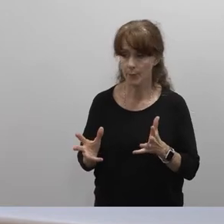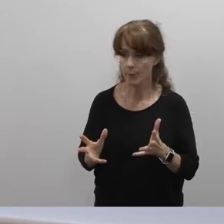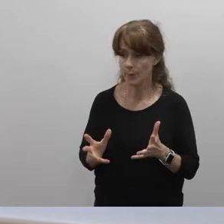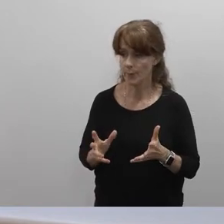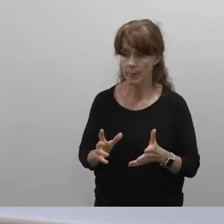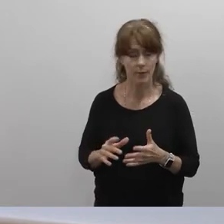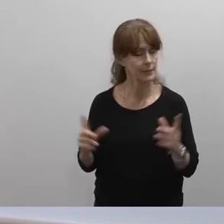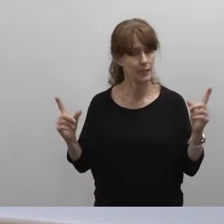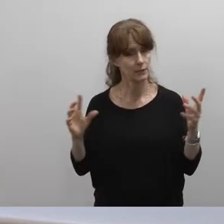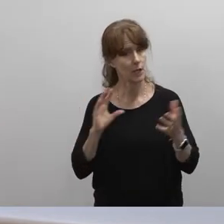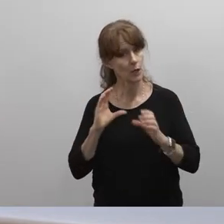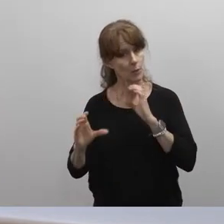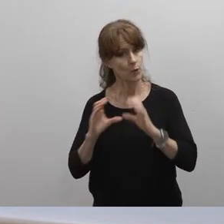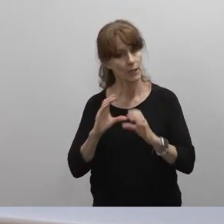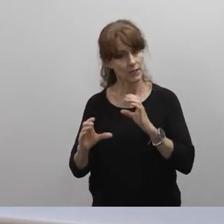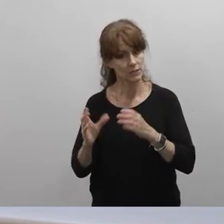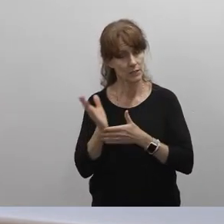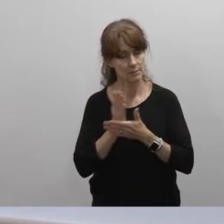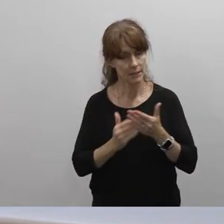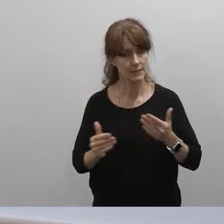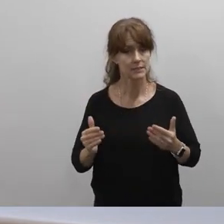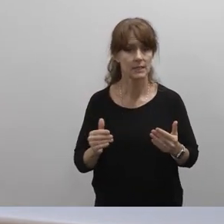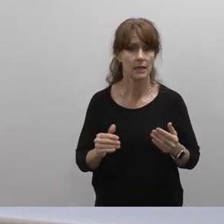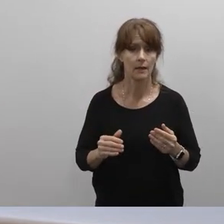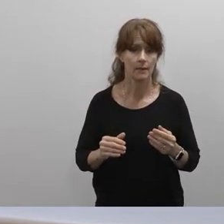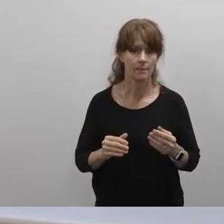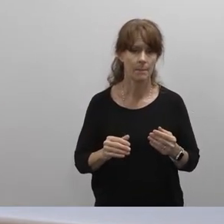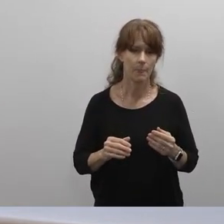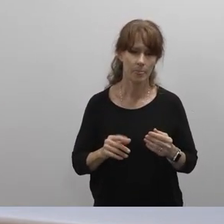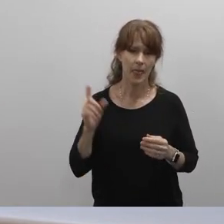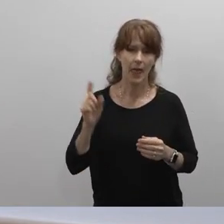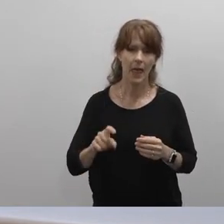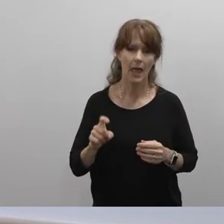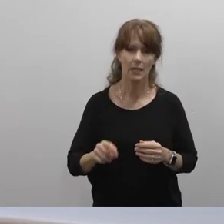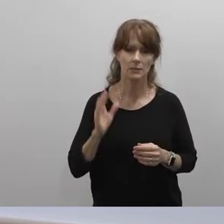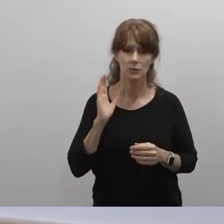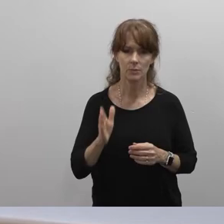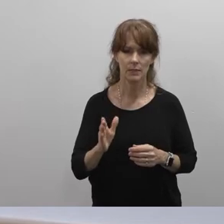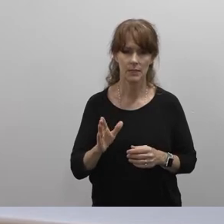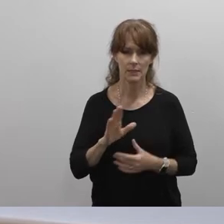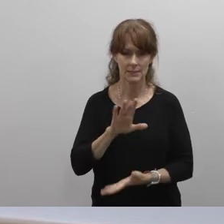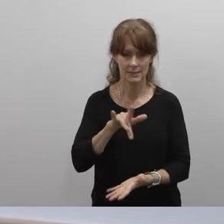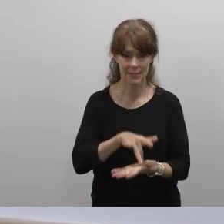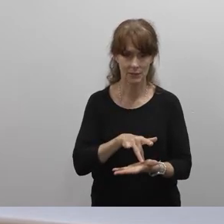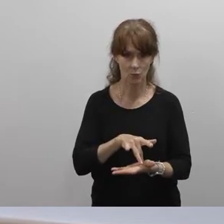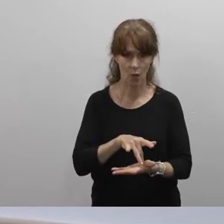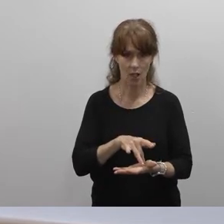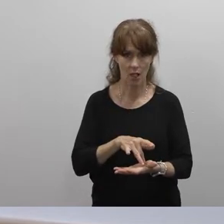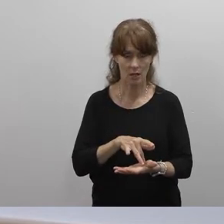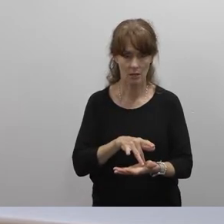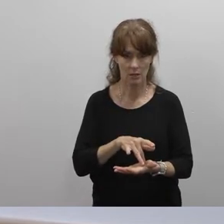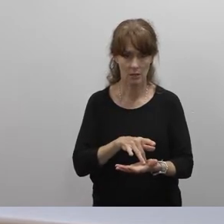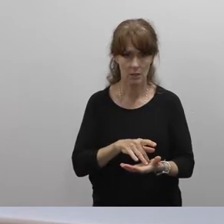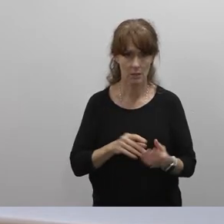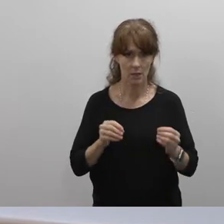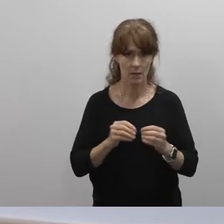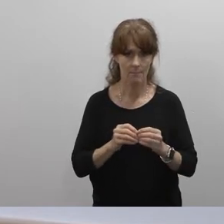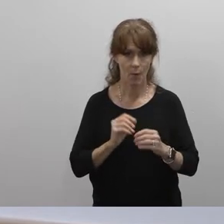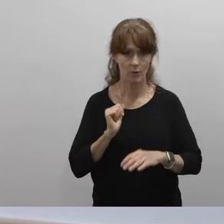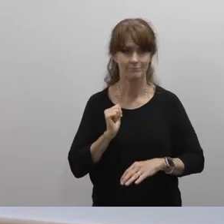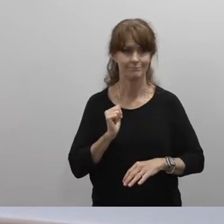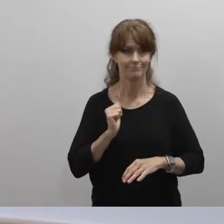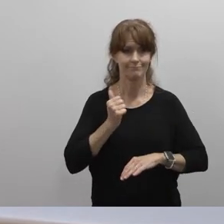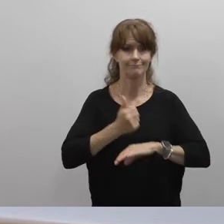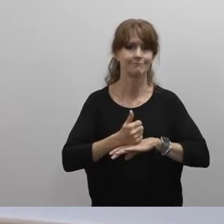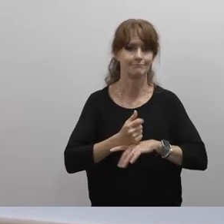but there's a communication piece that just has to be central and more stylized than I